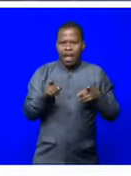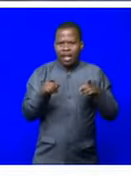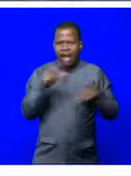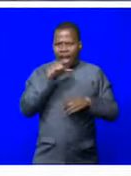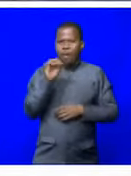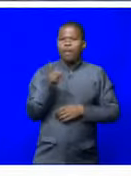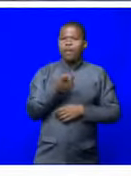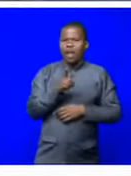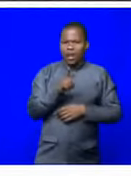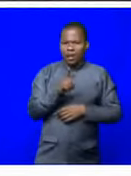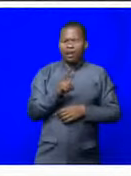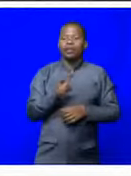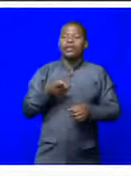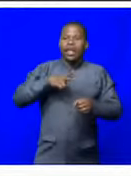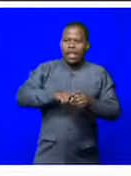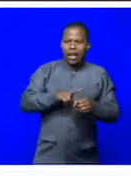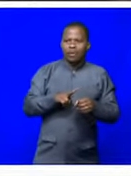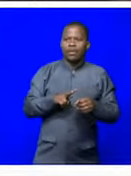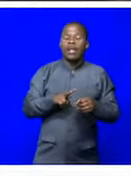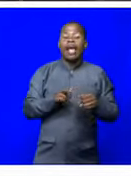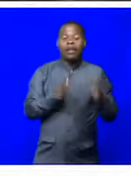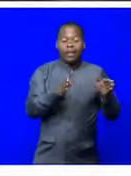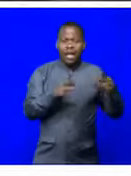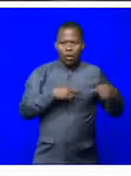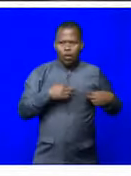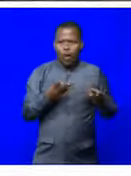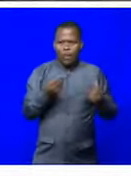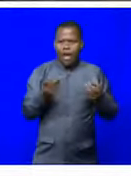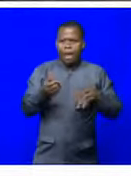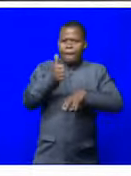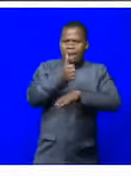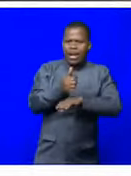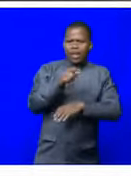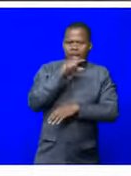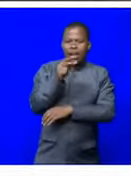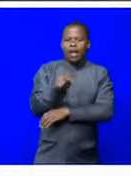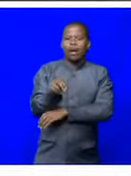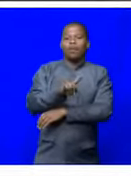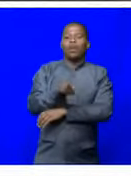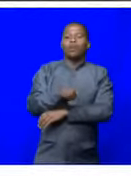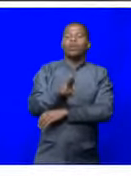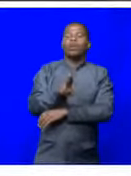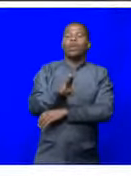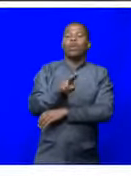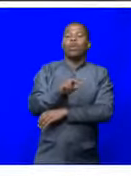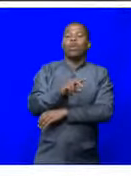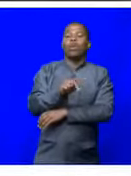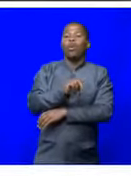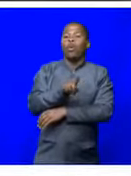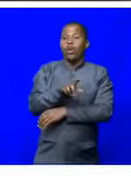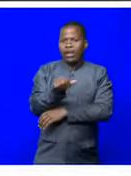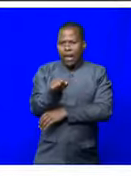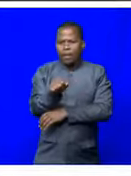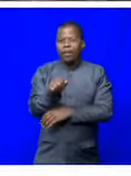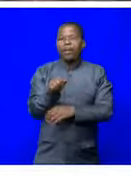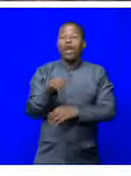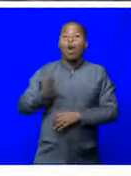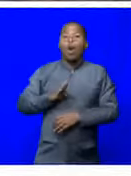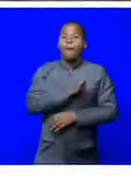naThabiso Nzuza lota ubuka lihlangothi lwetimali. Ethula labaphathi lababili sihlalo webaconsisi